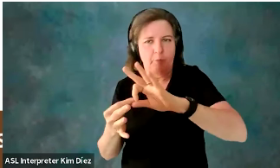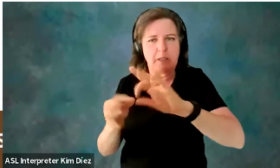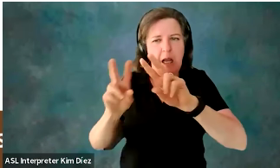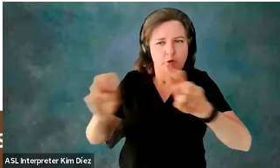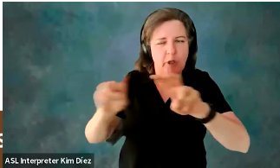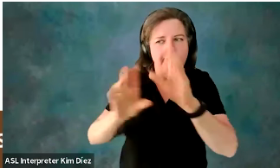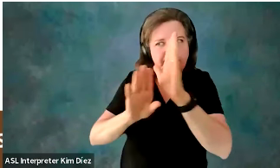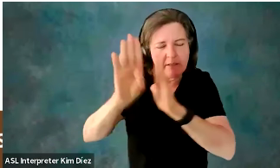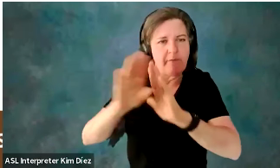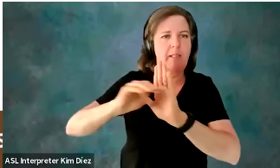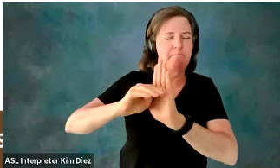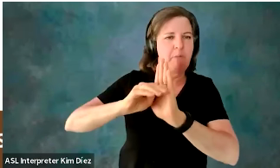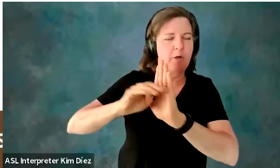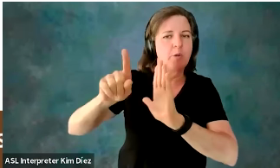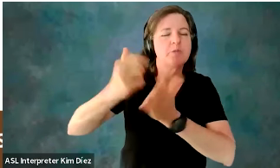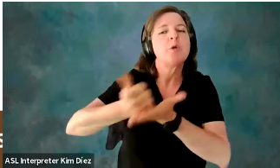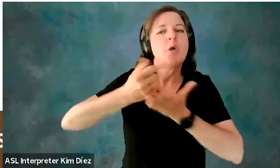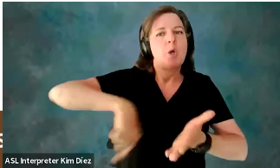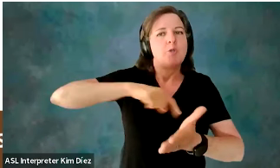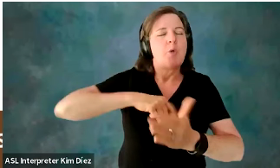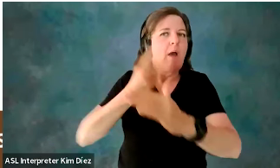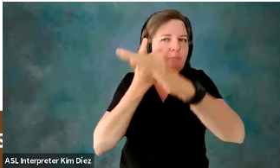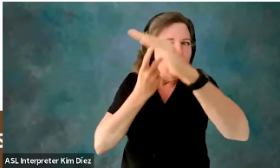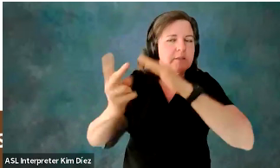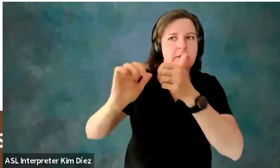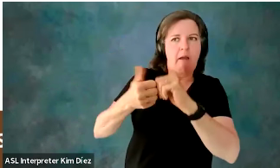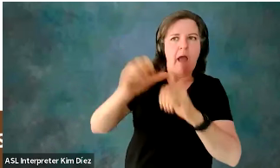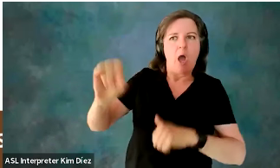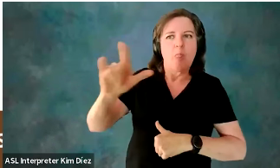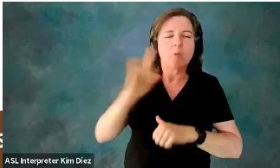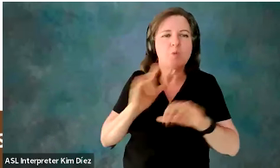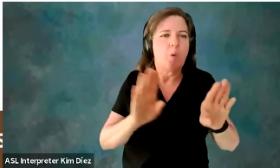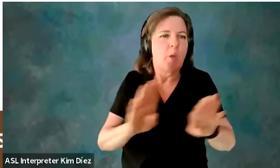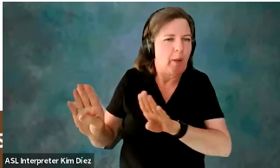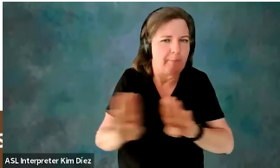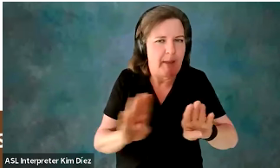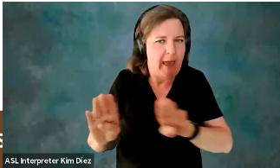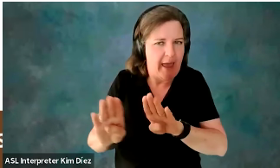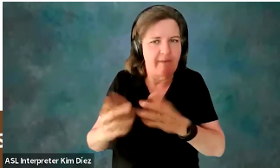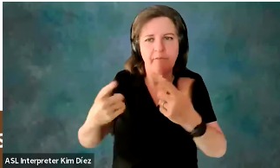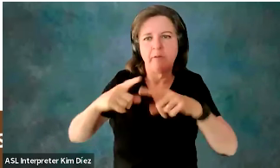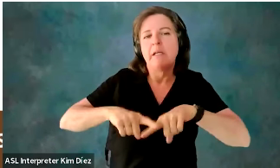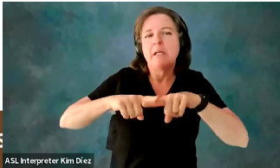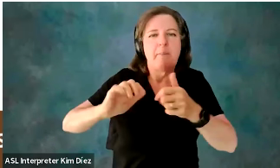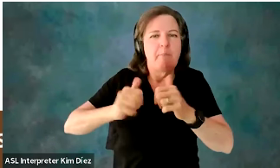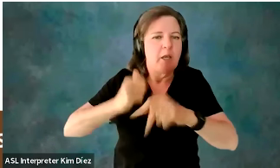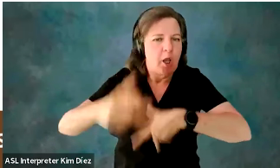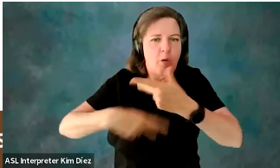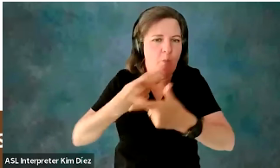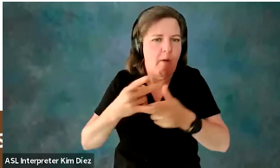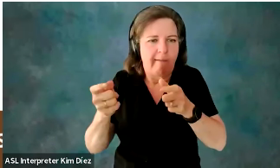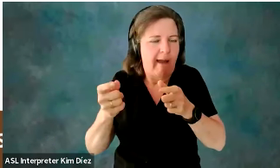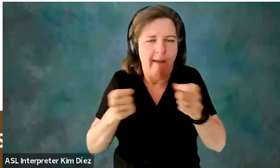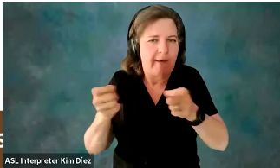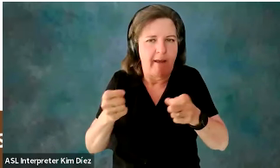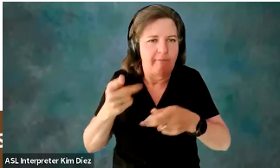are models that allow us to predict how the soil is going to behave, depending on the management that we provide. And then